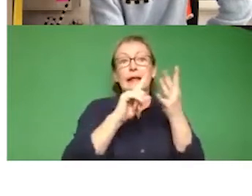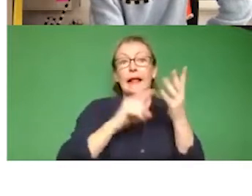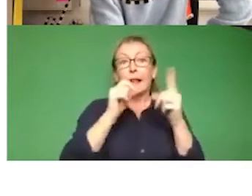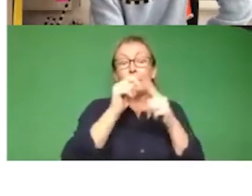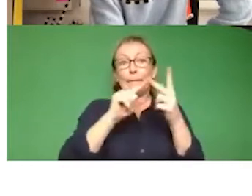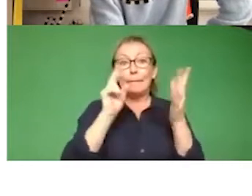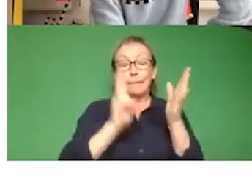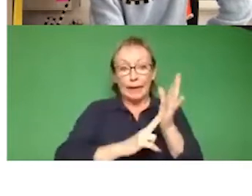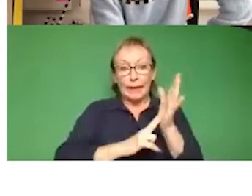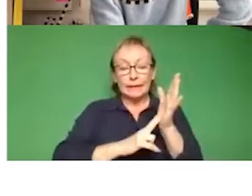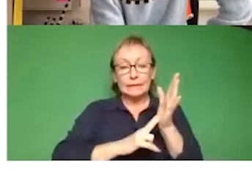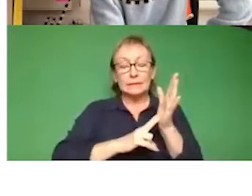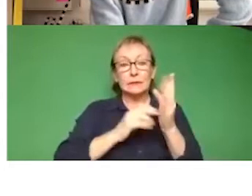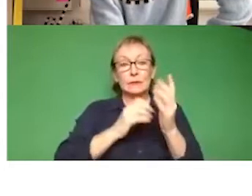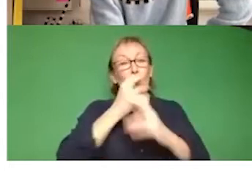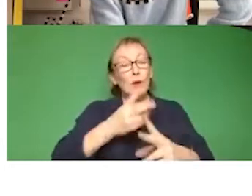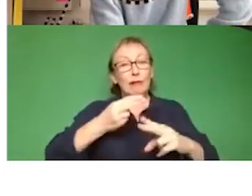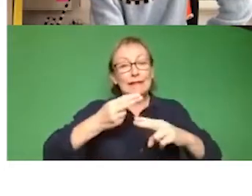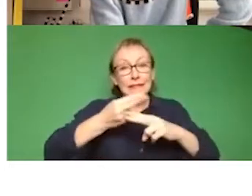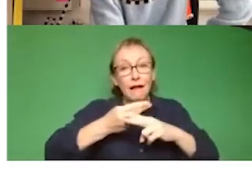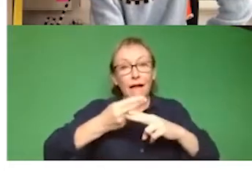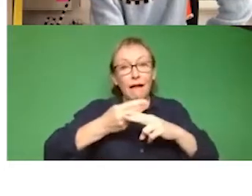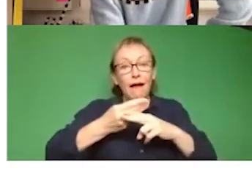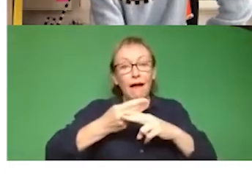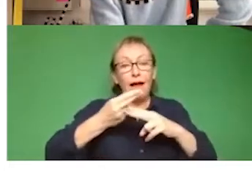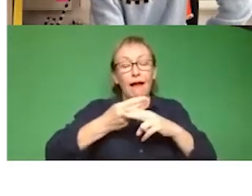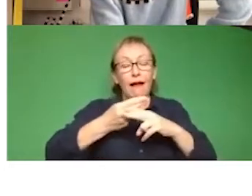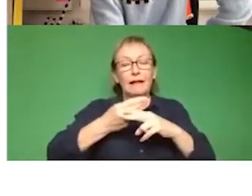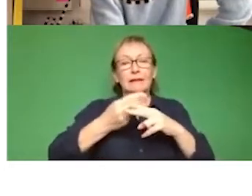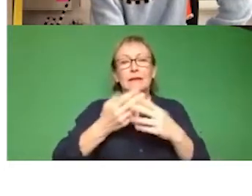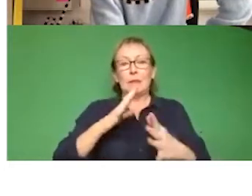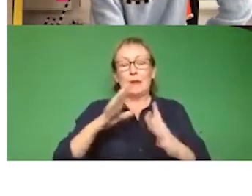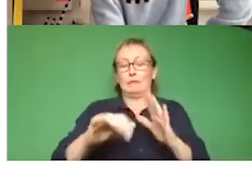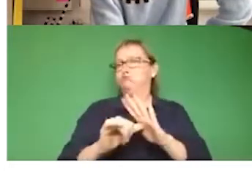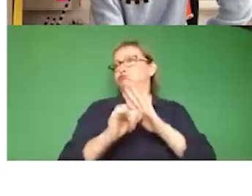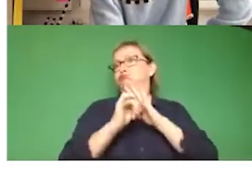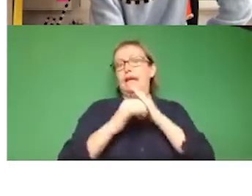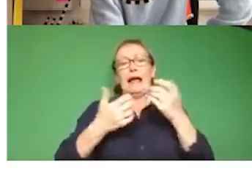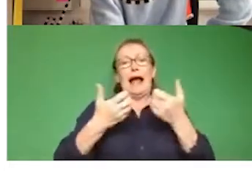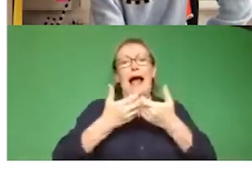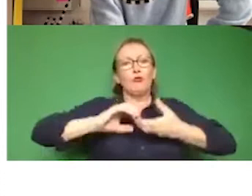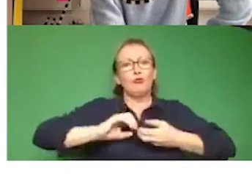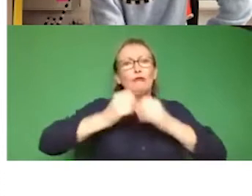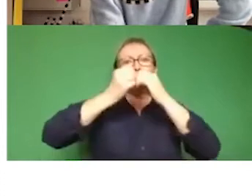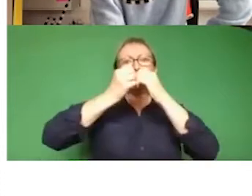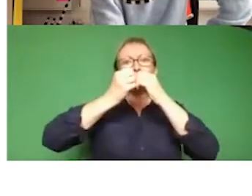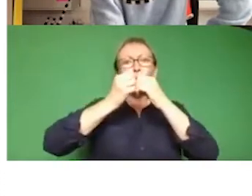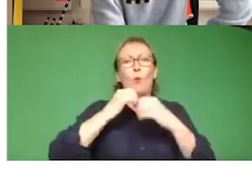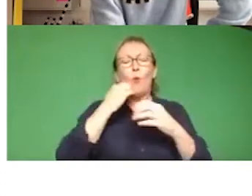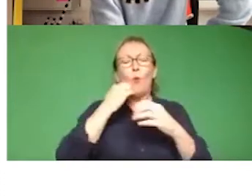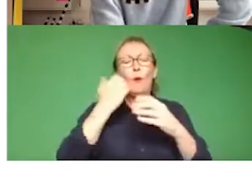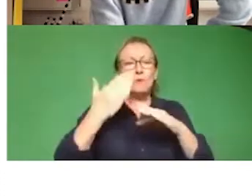just wonderful knitter, and was so inspired by her, the way she creates, has always worked with wool.